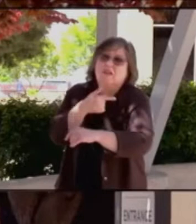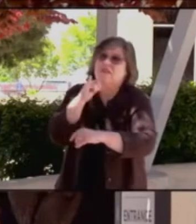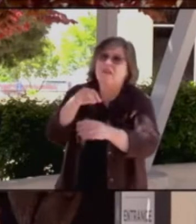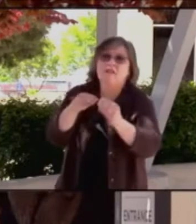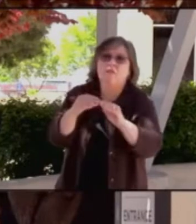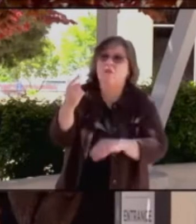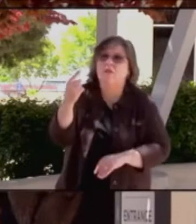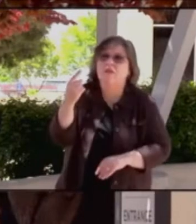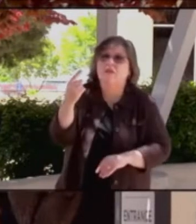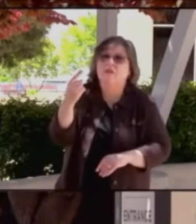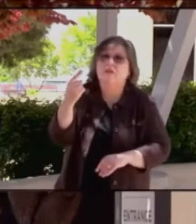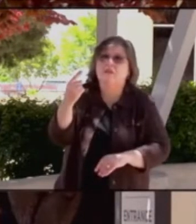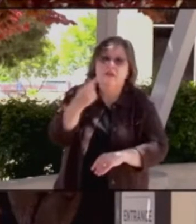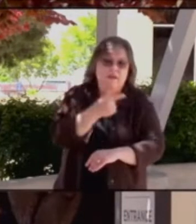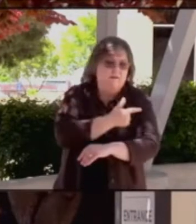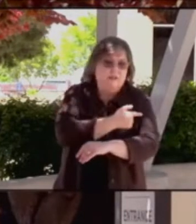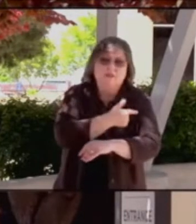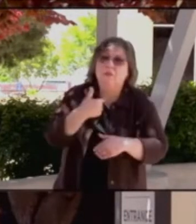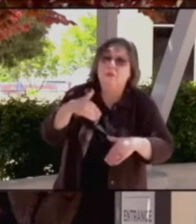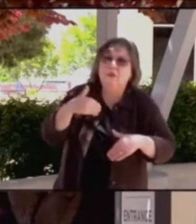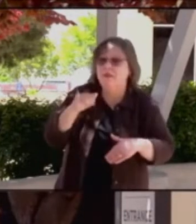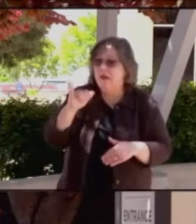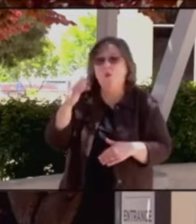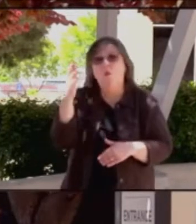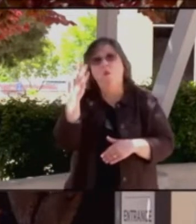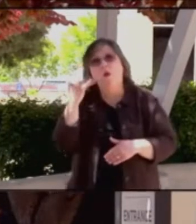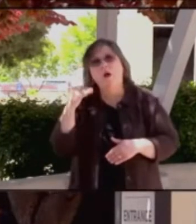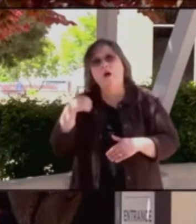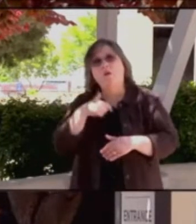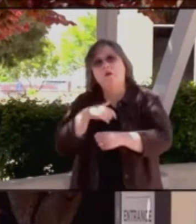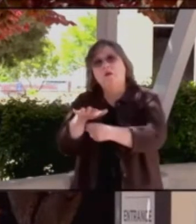having workplace